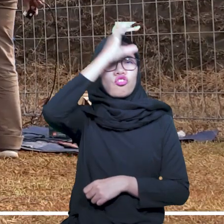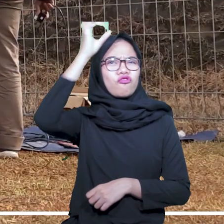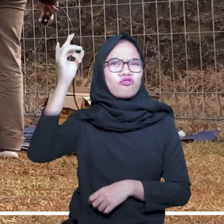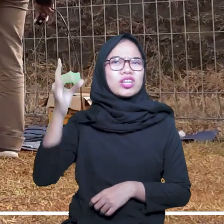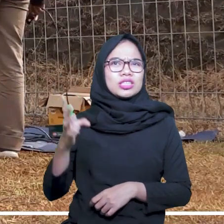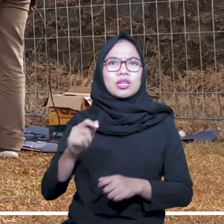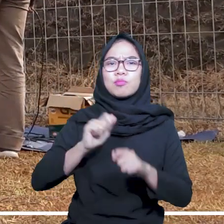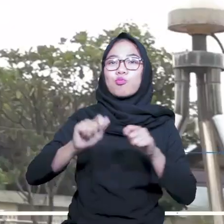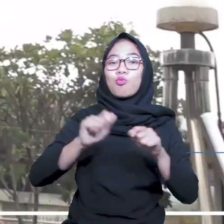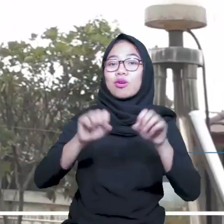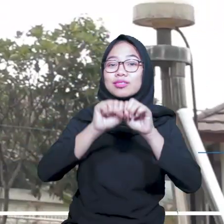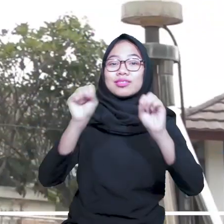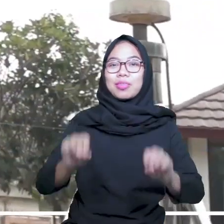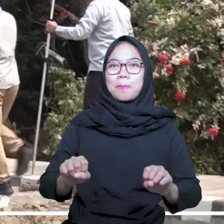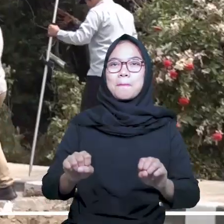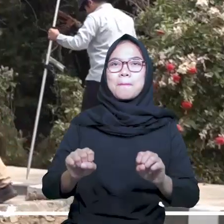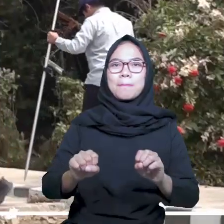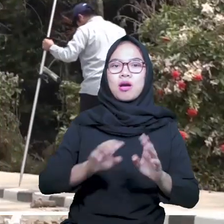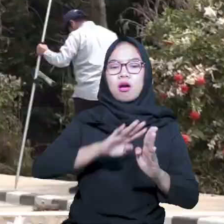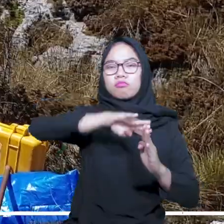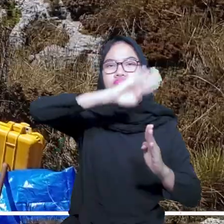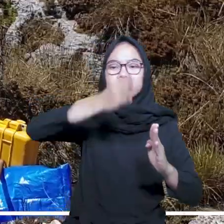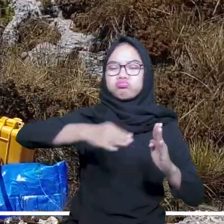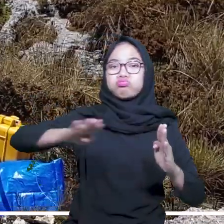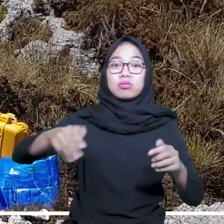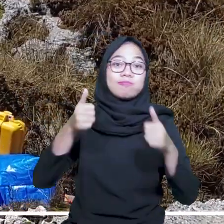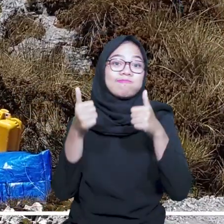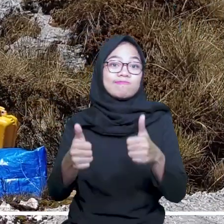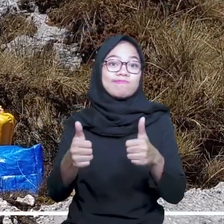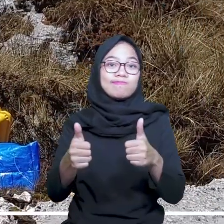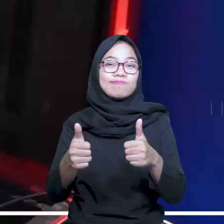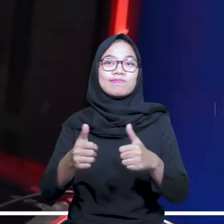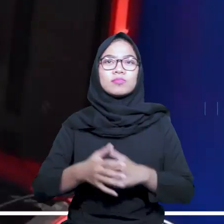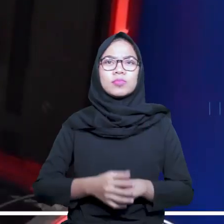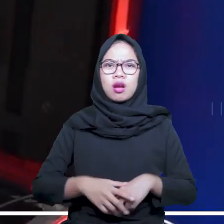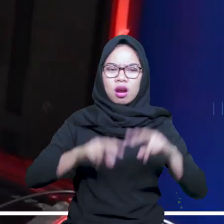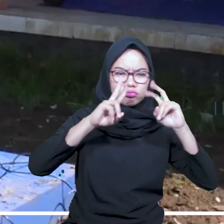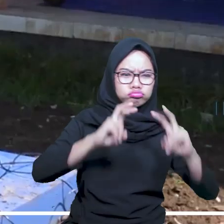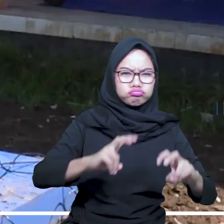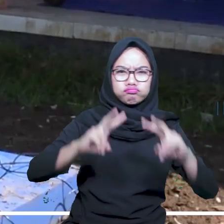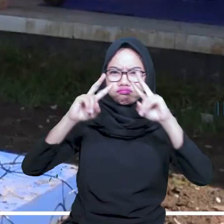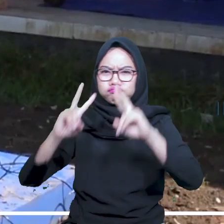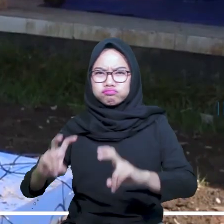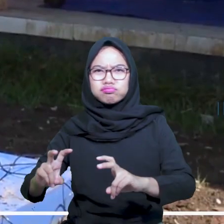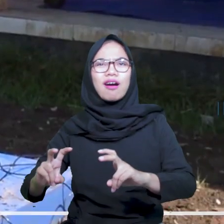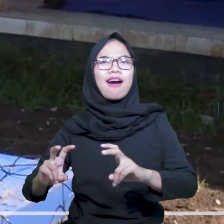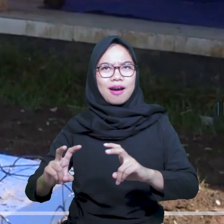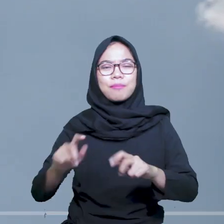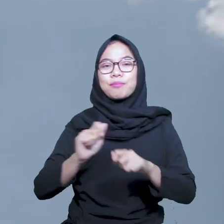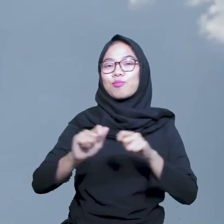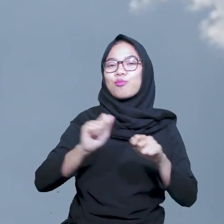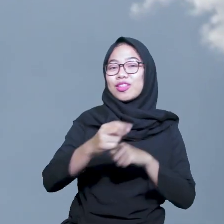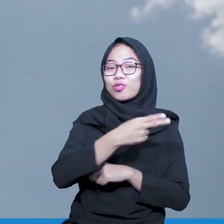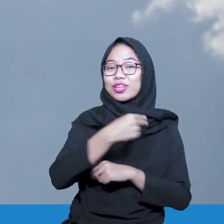Innovation is a part of BIG's work in refining the geospatial reference system. A strong